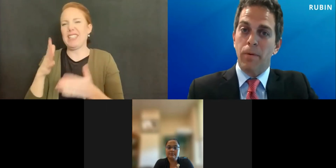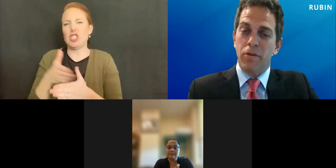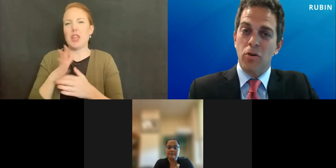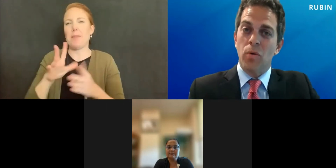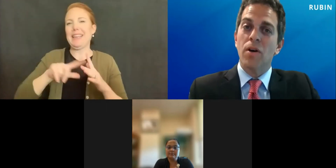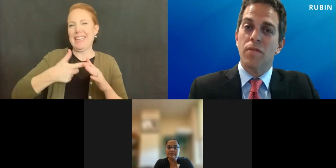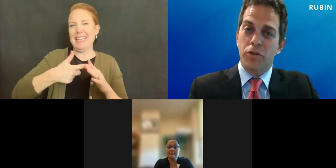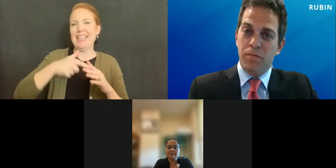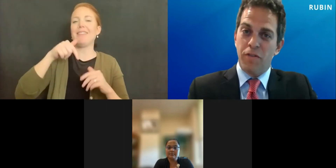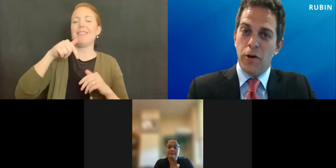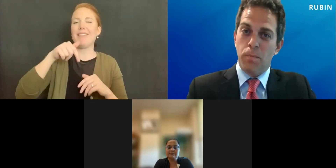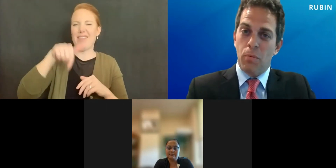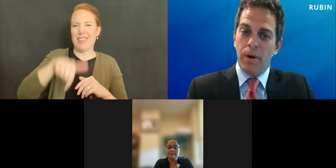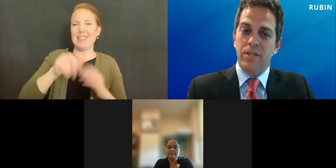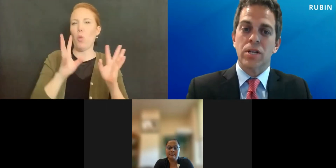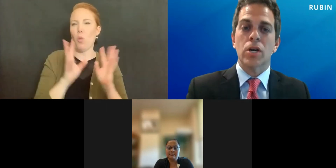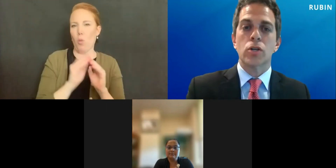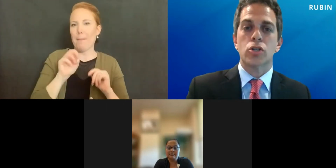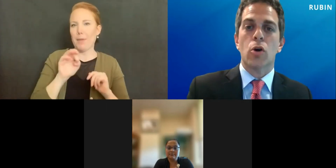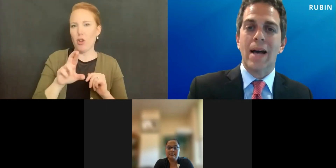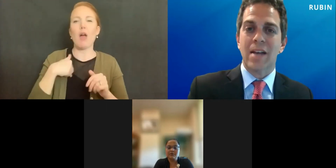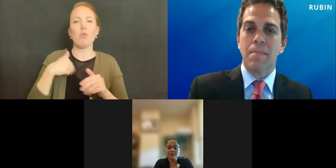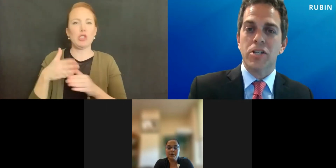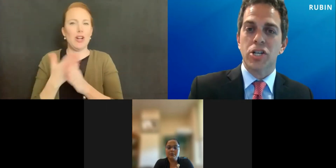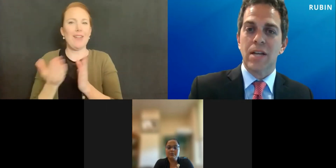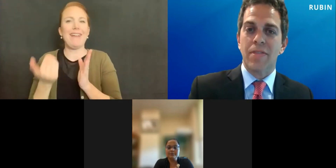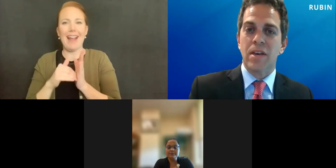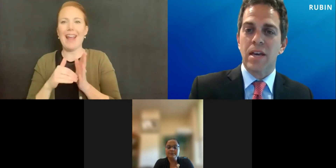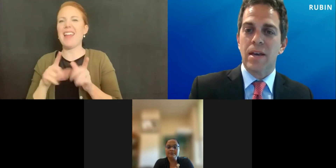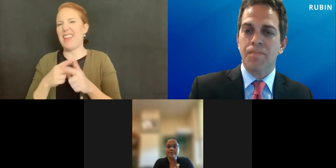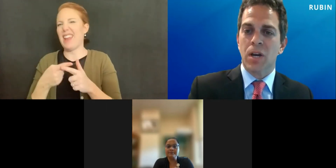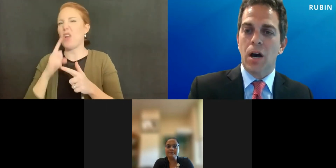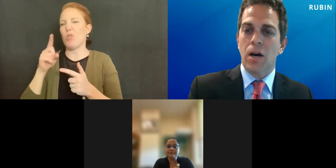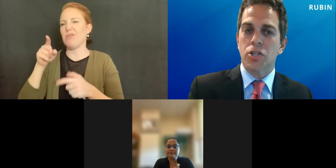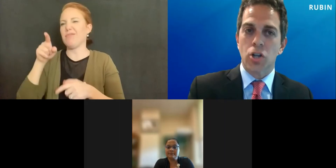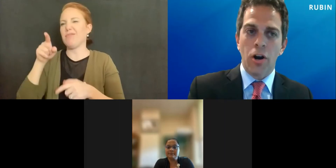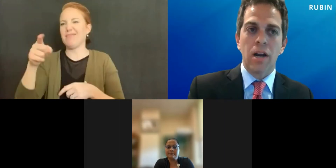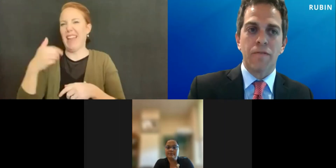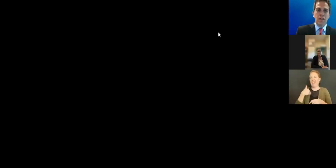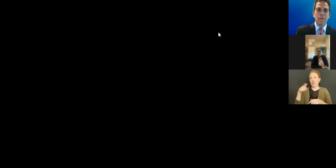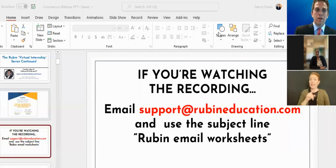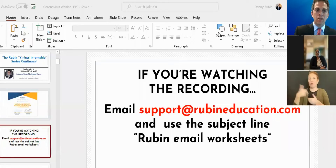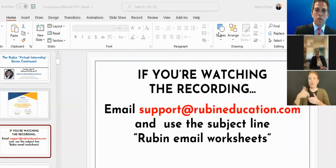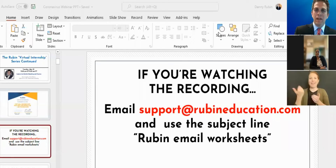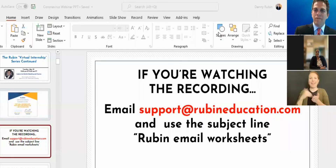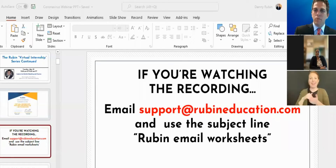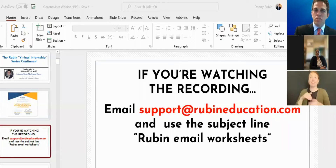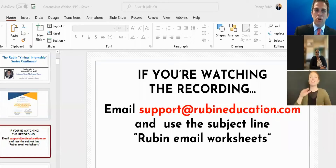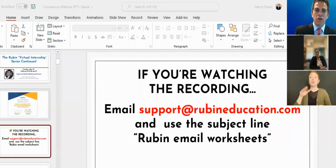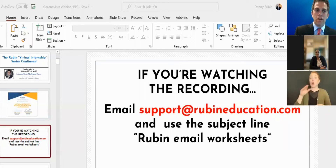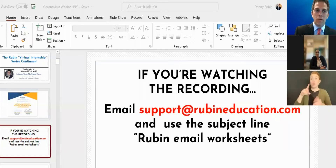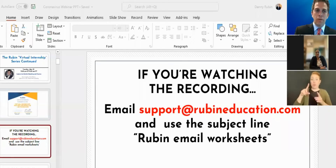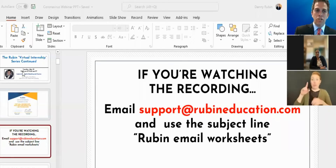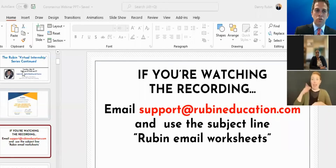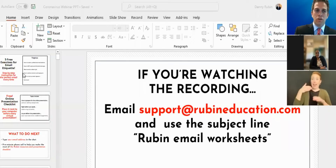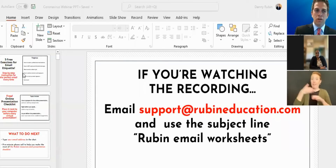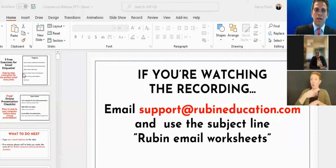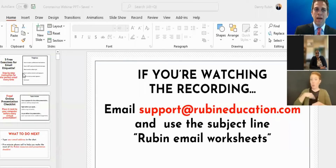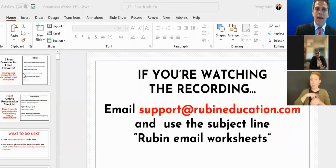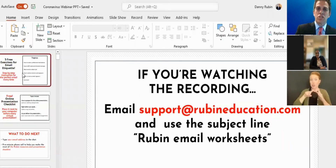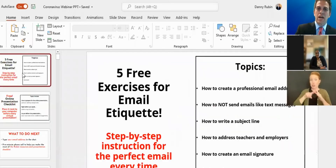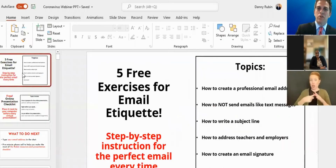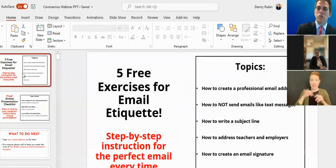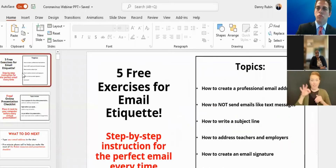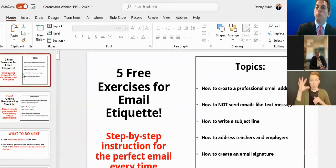we'll wrap up with you for some final points. So as I mentioned at the start, if you came in a little bit after we started, I want to make sure